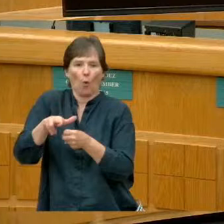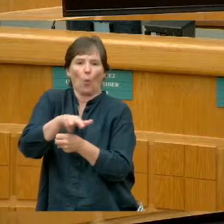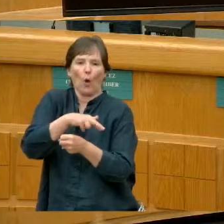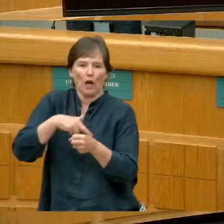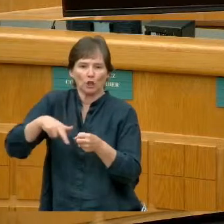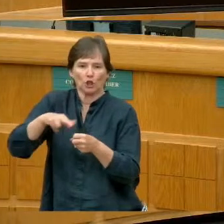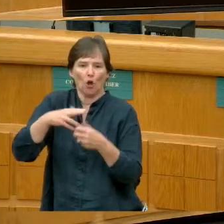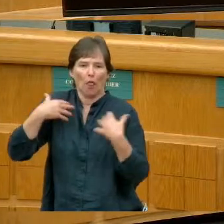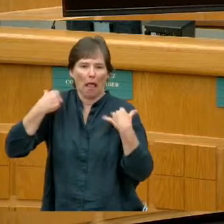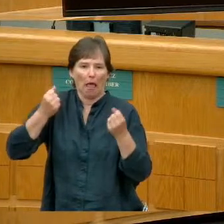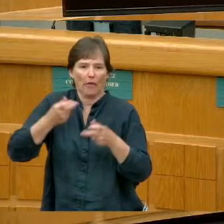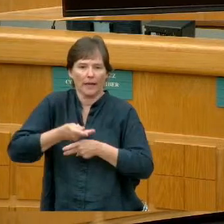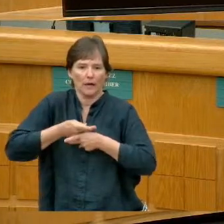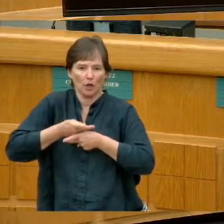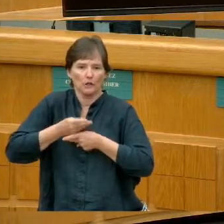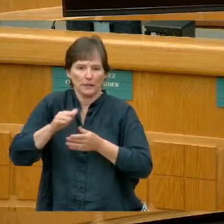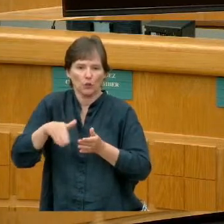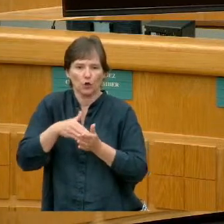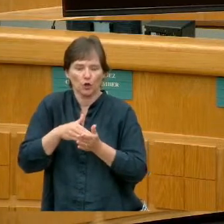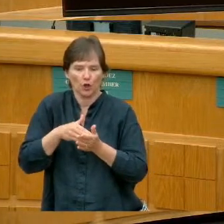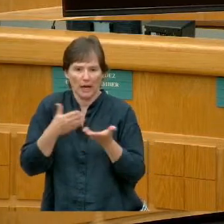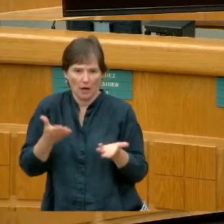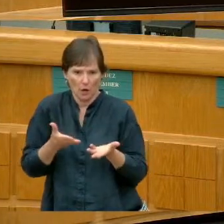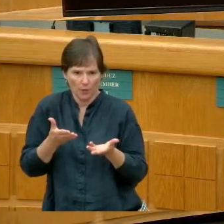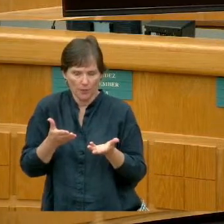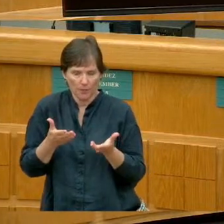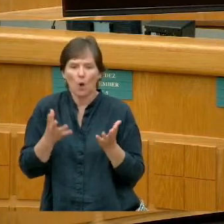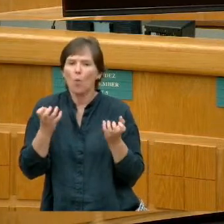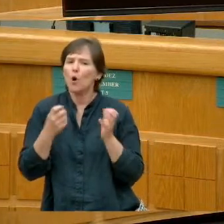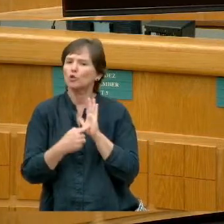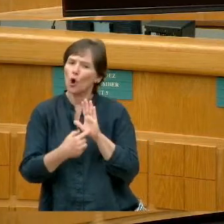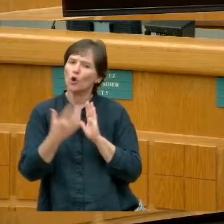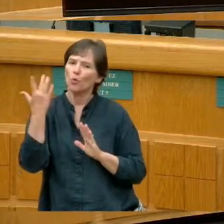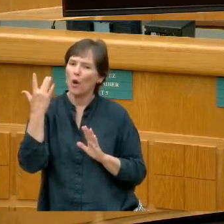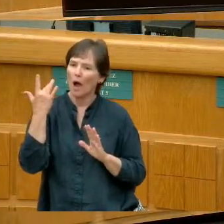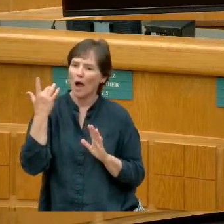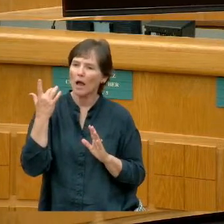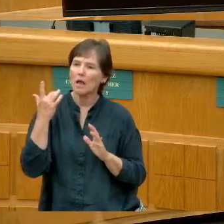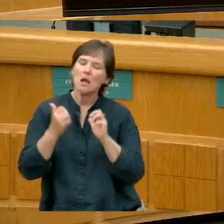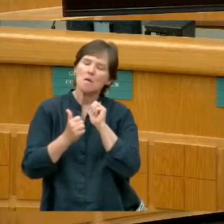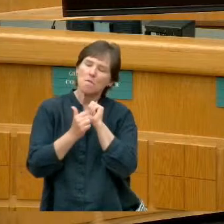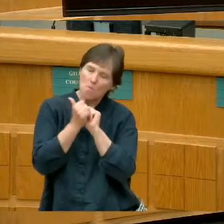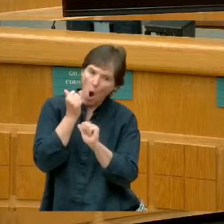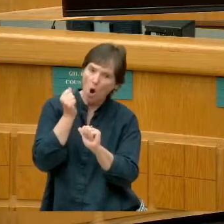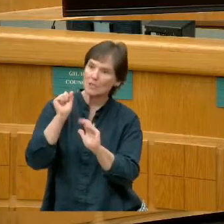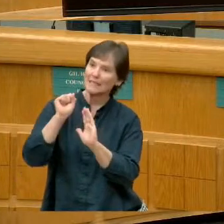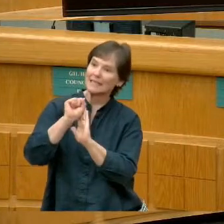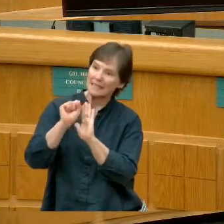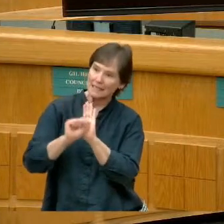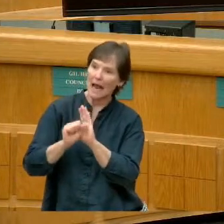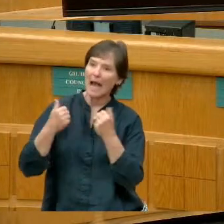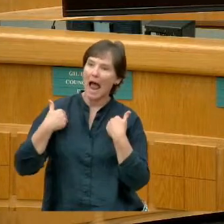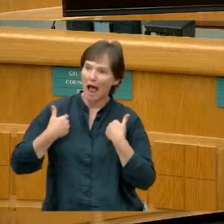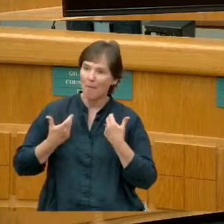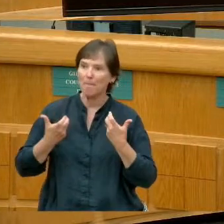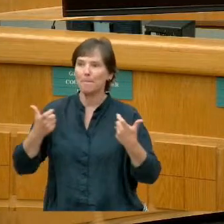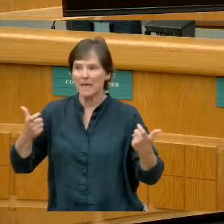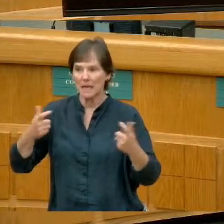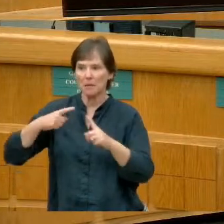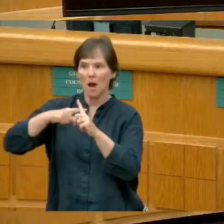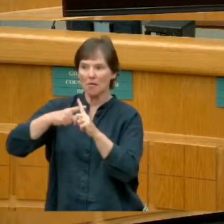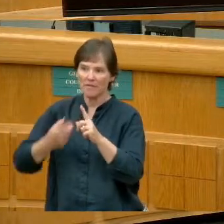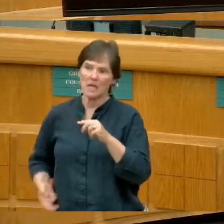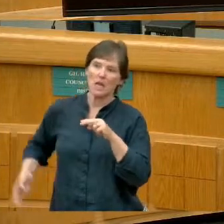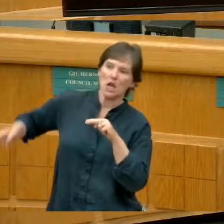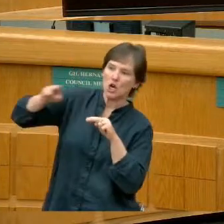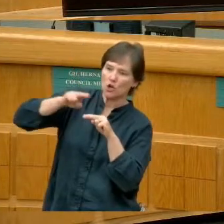show you this because it really underscores the fact that much of our state is experiencing tremendous increase in positive tests,